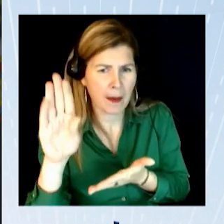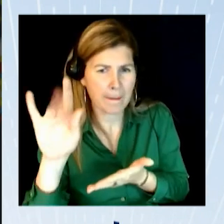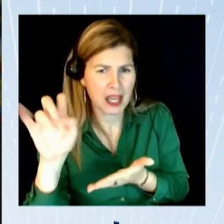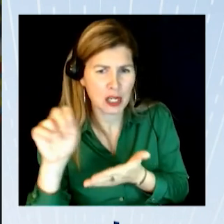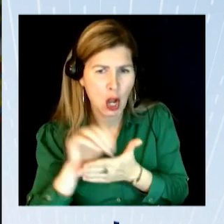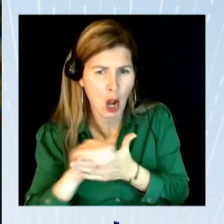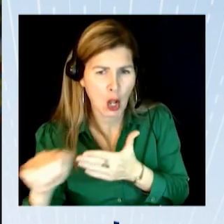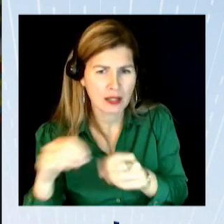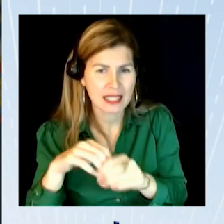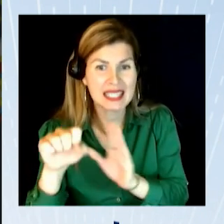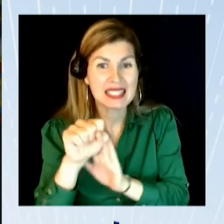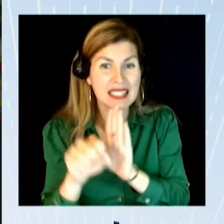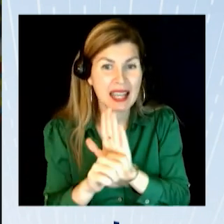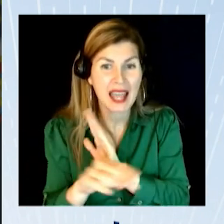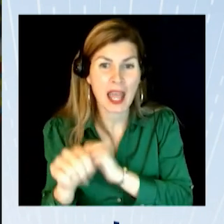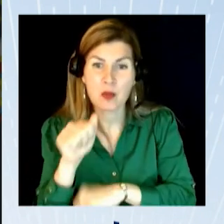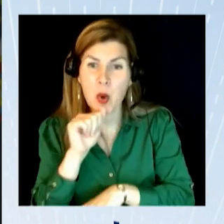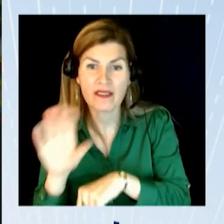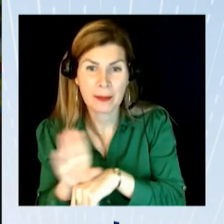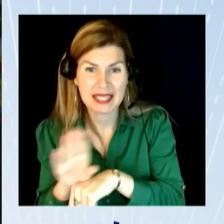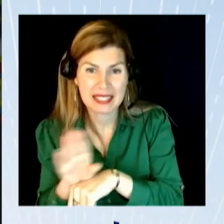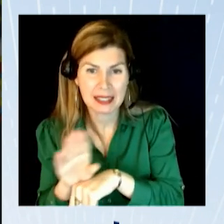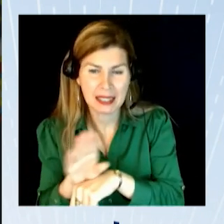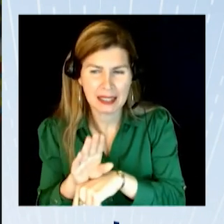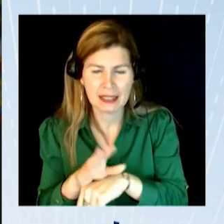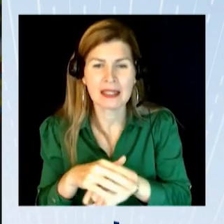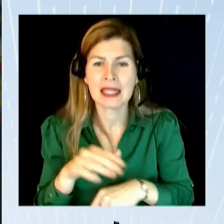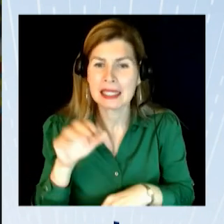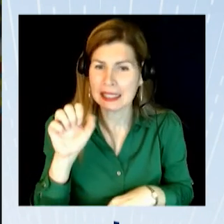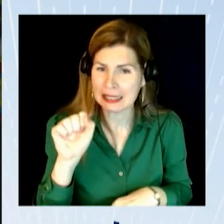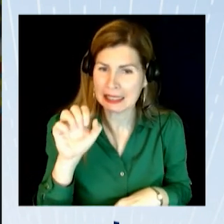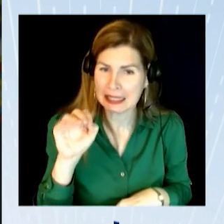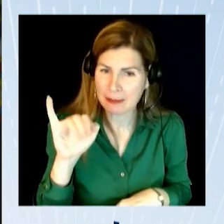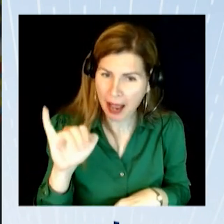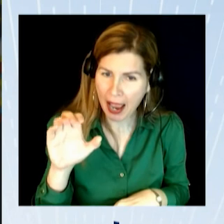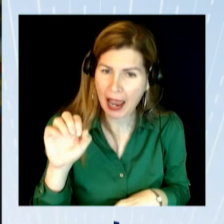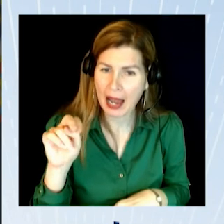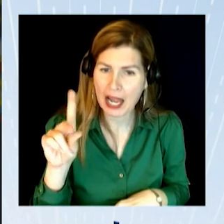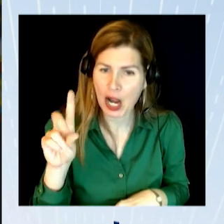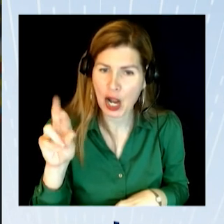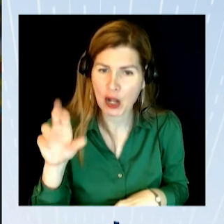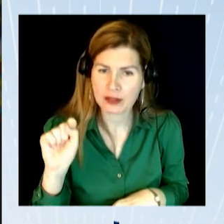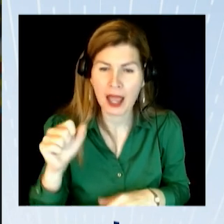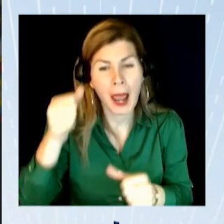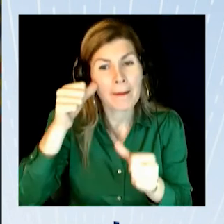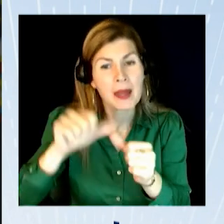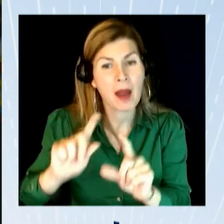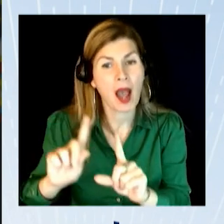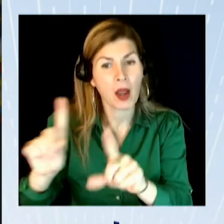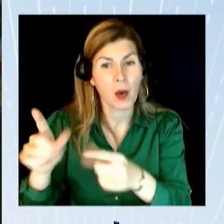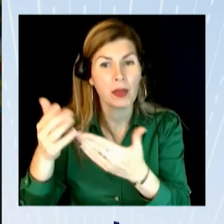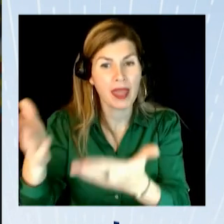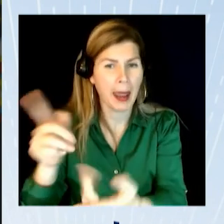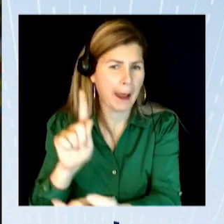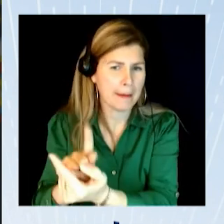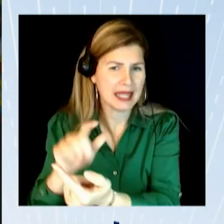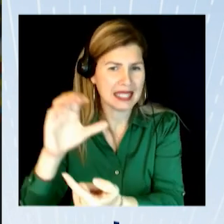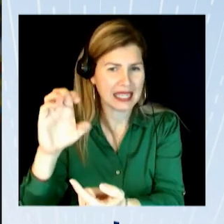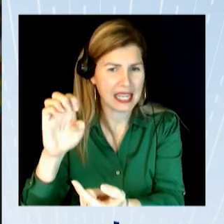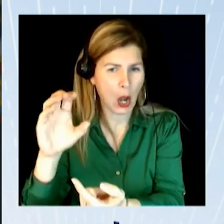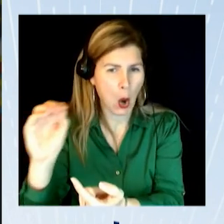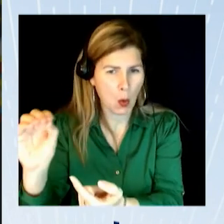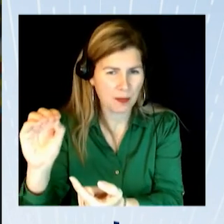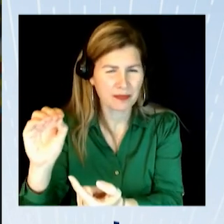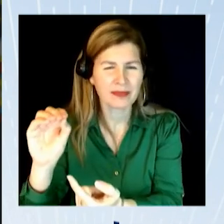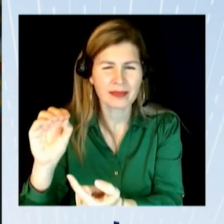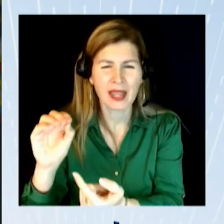federal private sector. Again, semiconductors. But I remember going out there and meeting the CEO. They invited me to speak at during Women's History